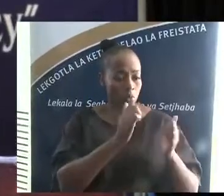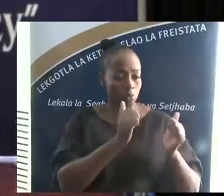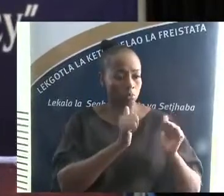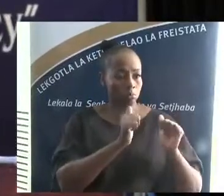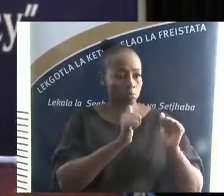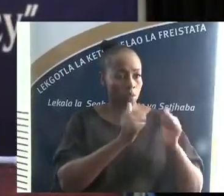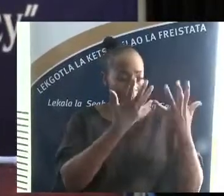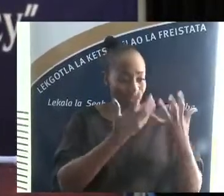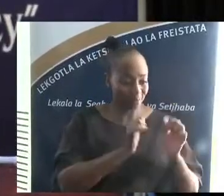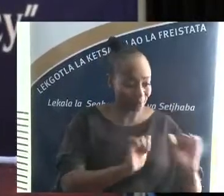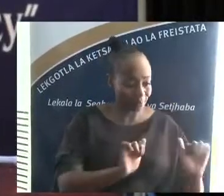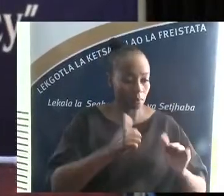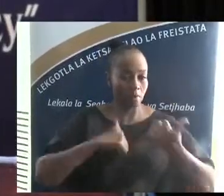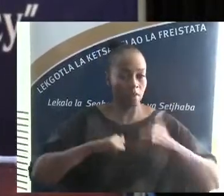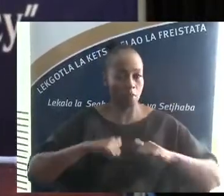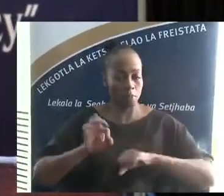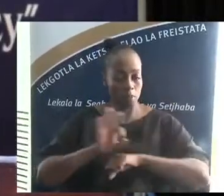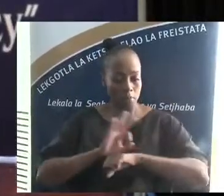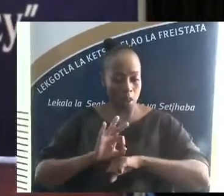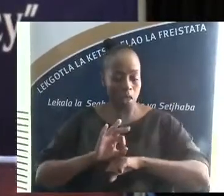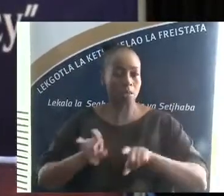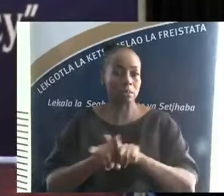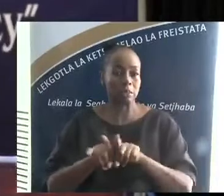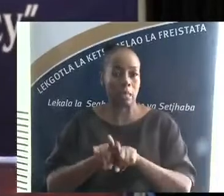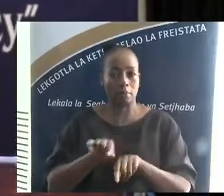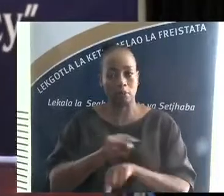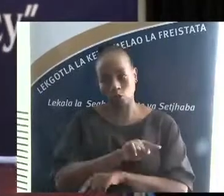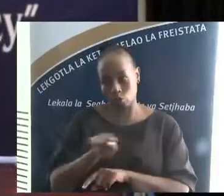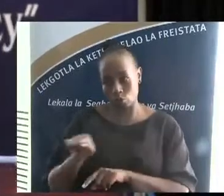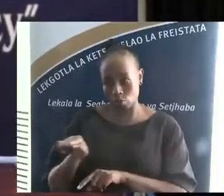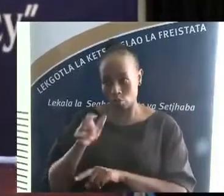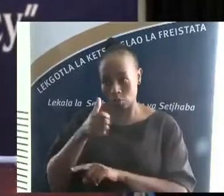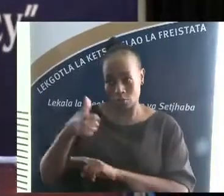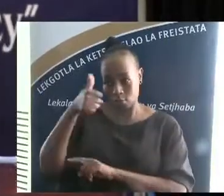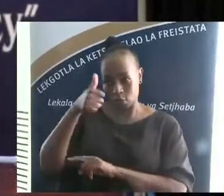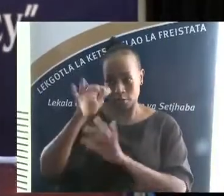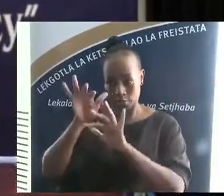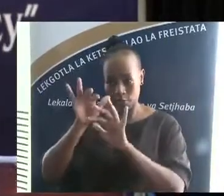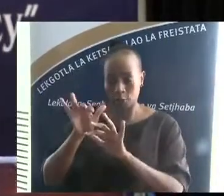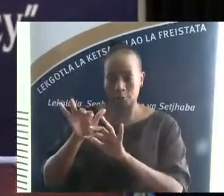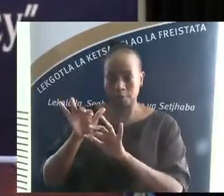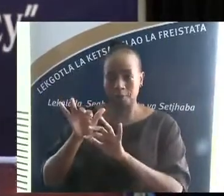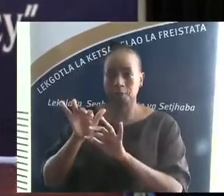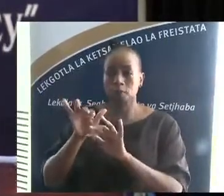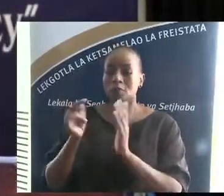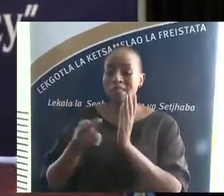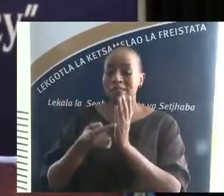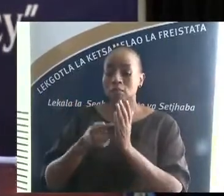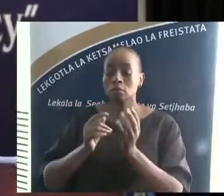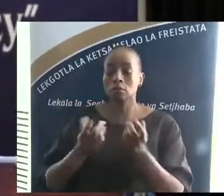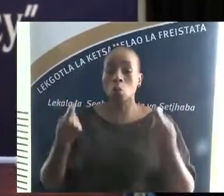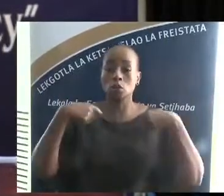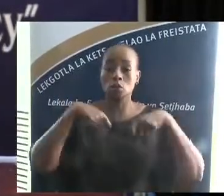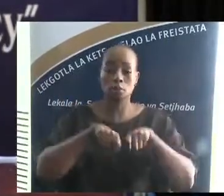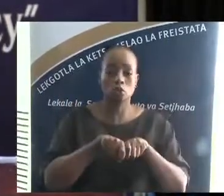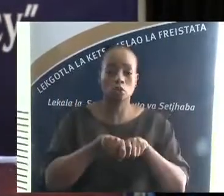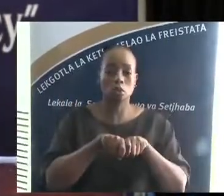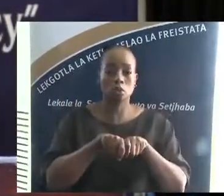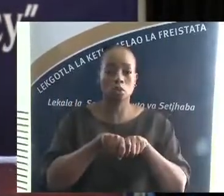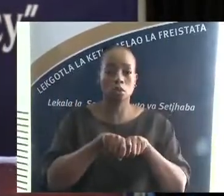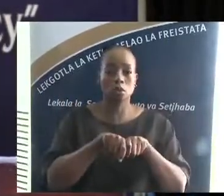their performance plans, and to you, the electorate. The technical contributions of our